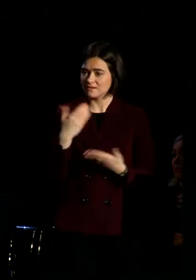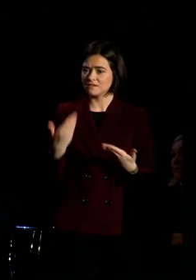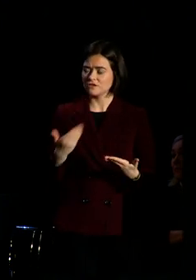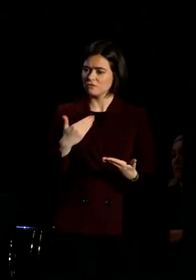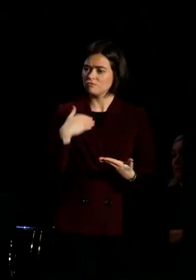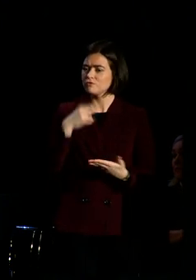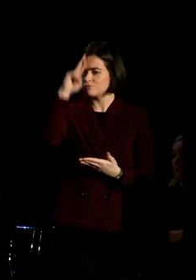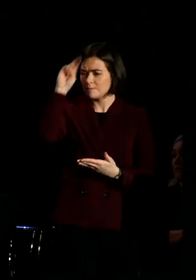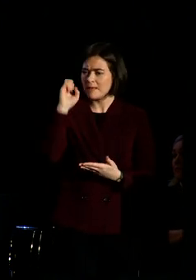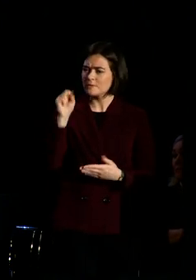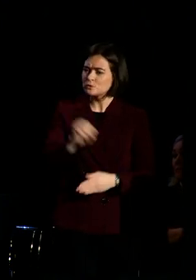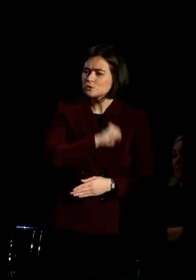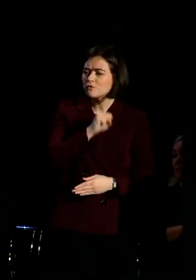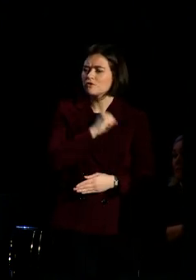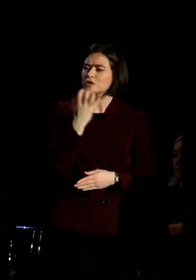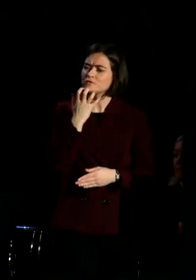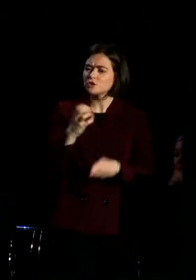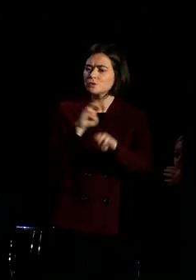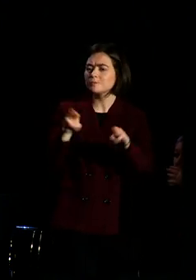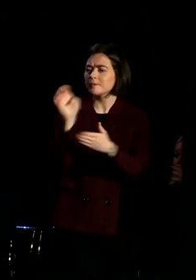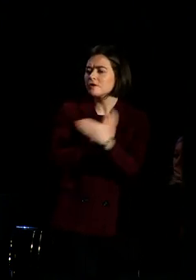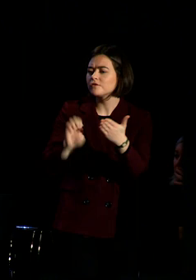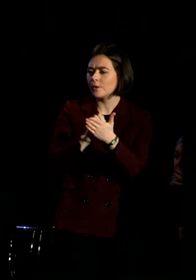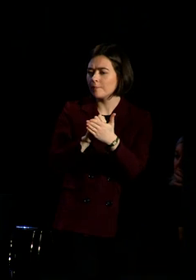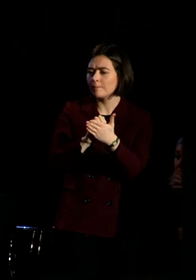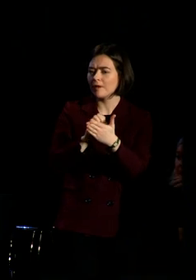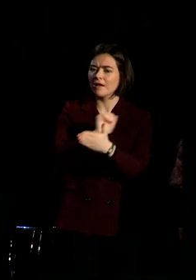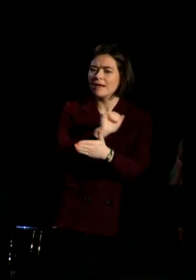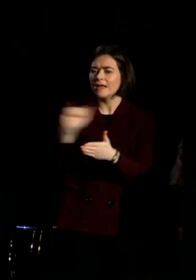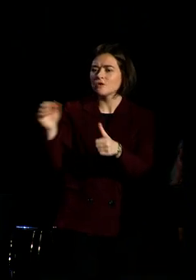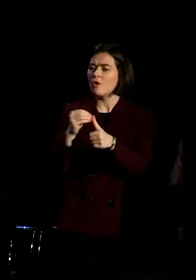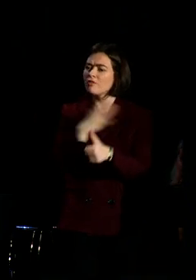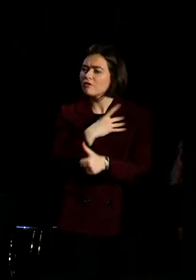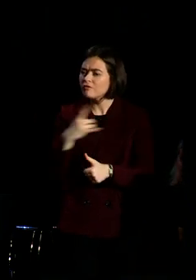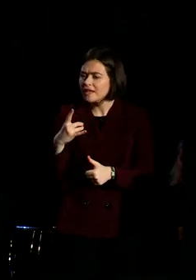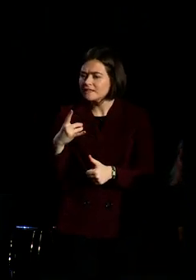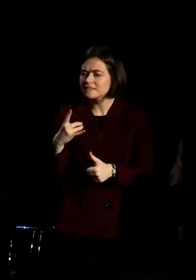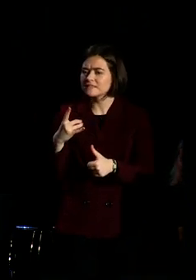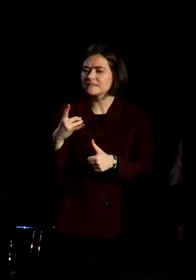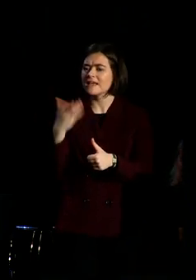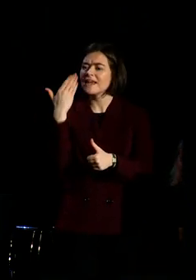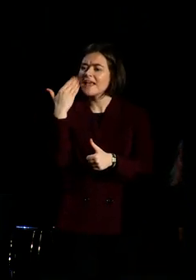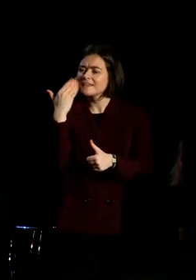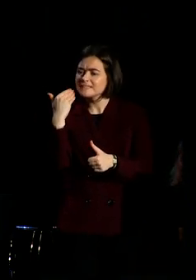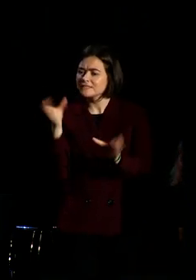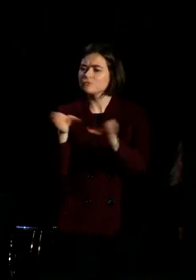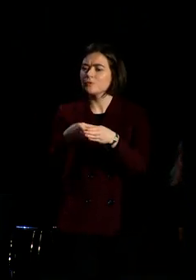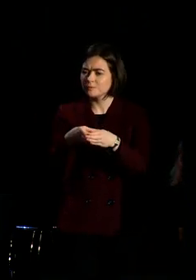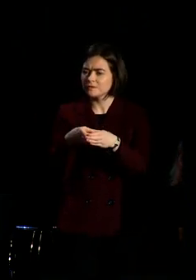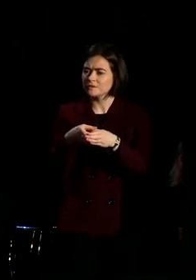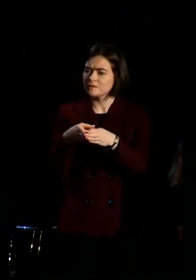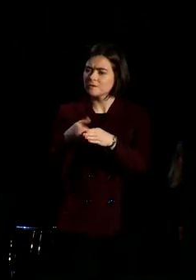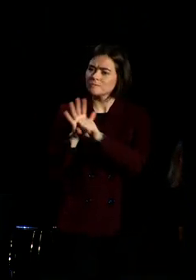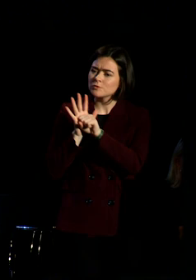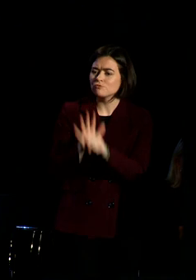suffering inflicted on the Jewish people of Europe and on those other faiths and ethnicities